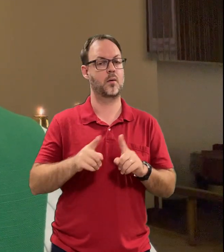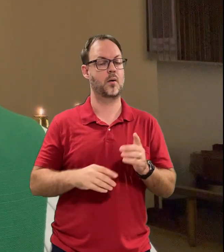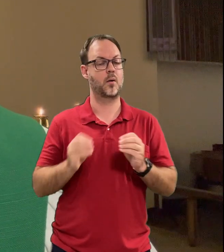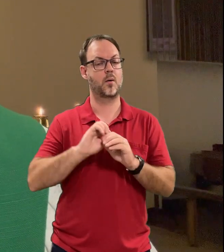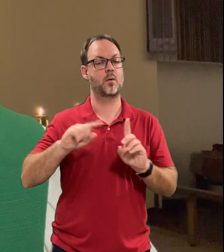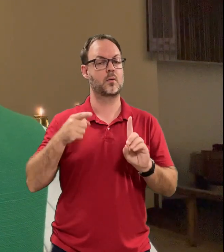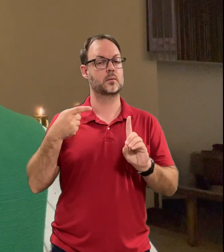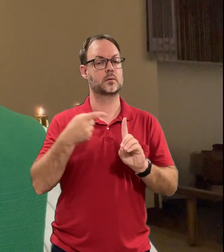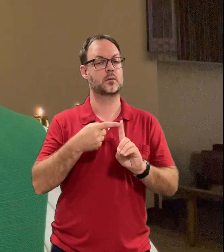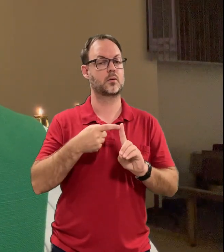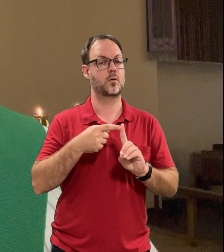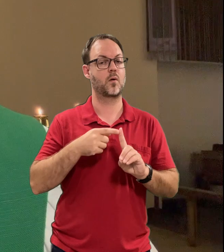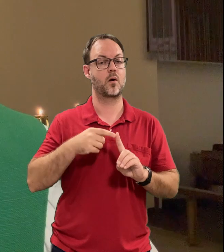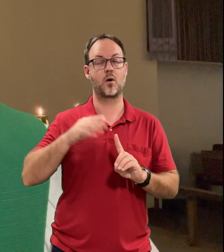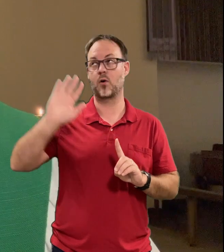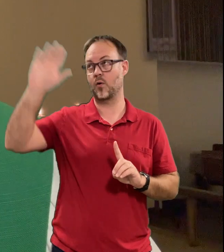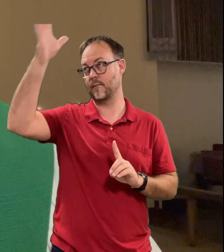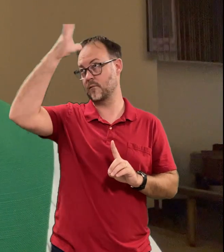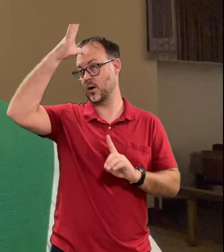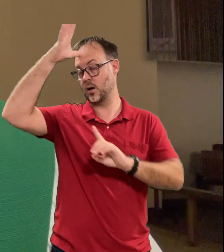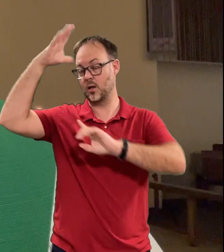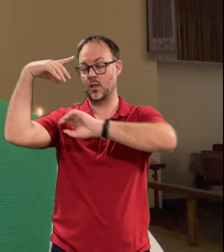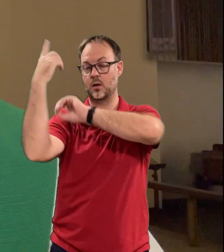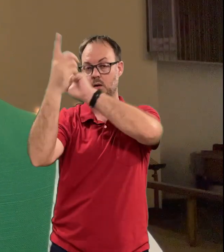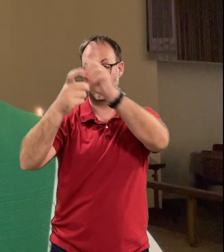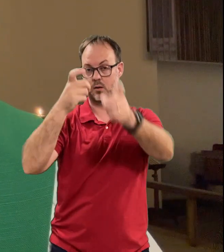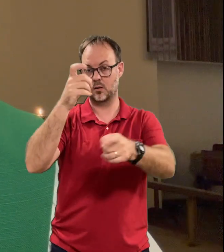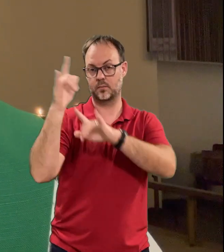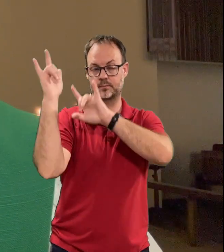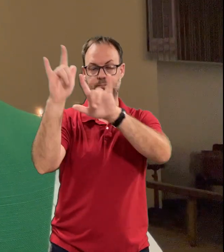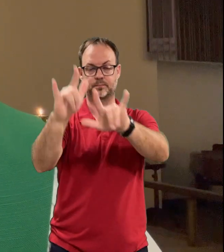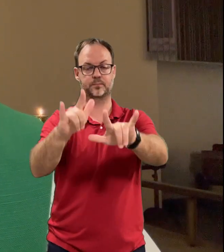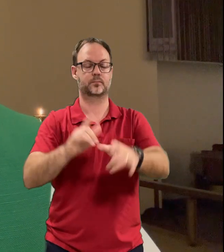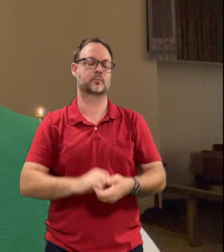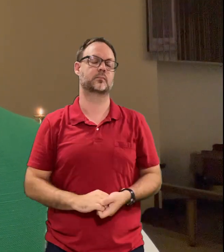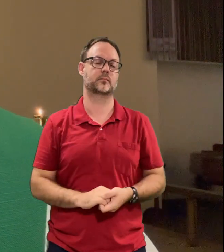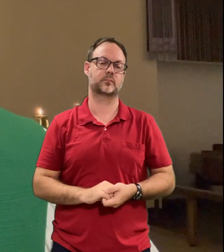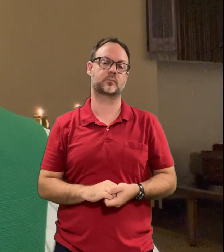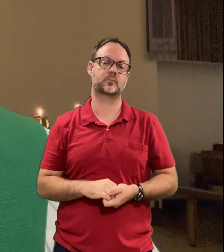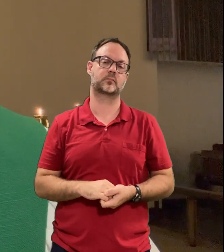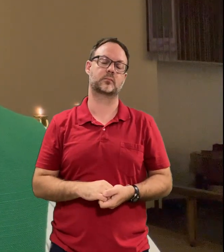but more specifically, from your Father in heaven who loves you.